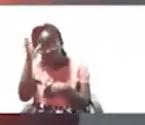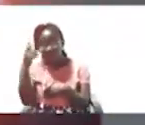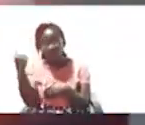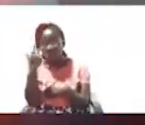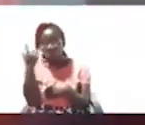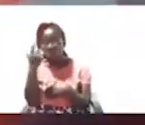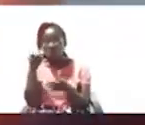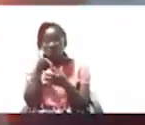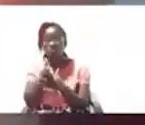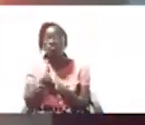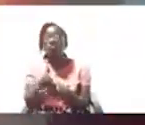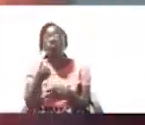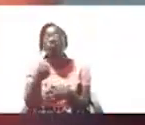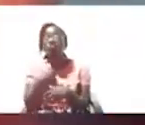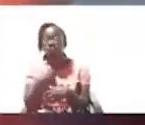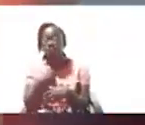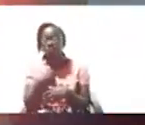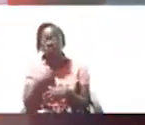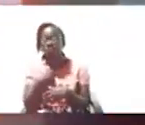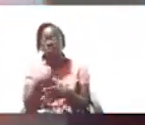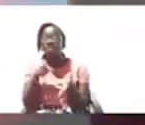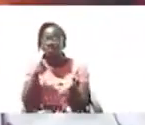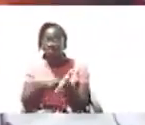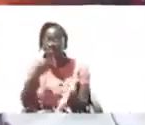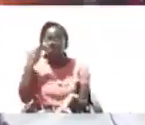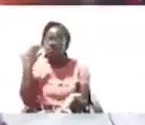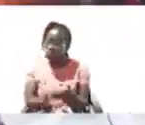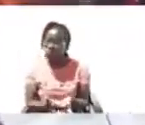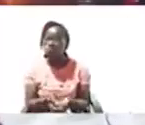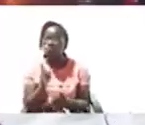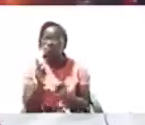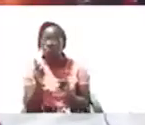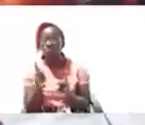nuni this is the good one papa nuni this is the good one me